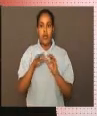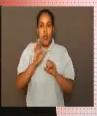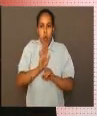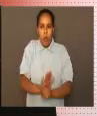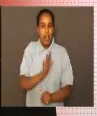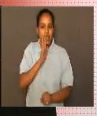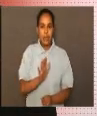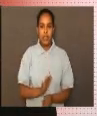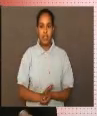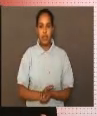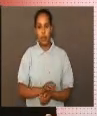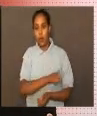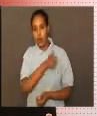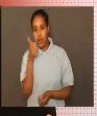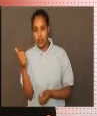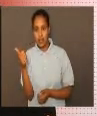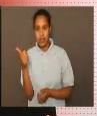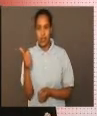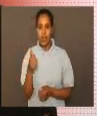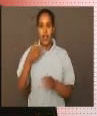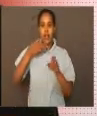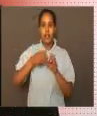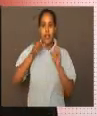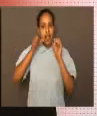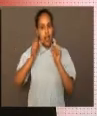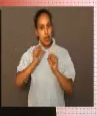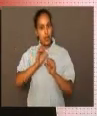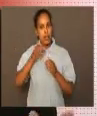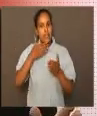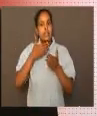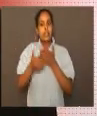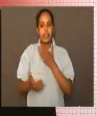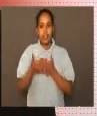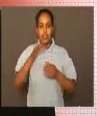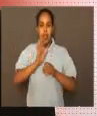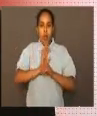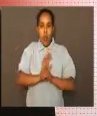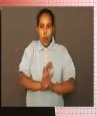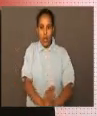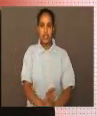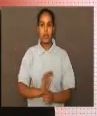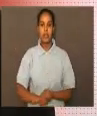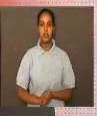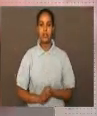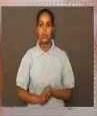incompressible, whereas gases can be easily compressed.